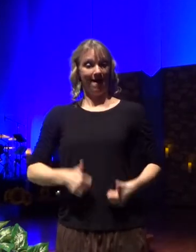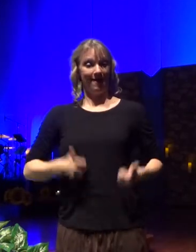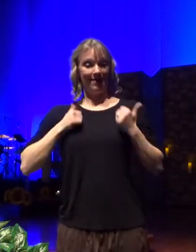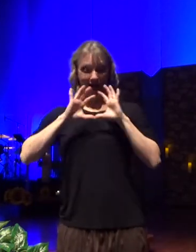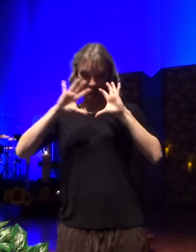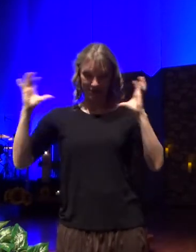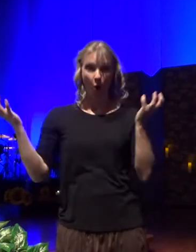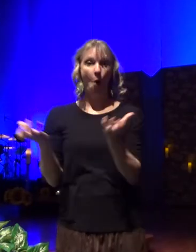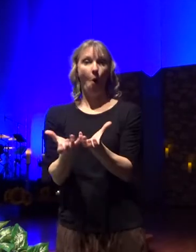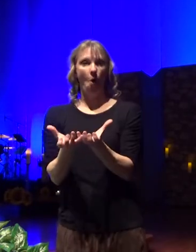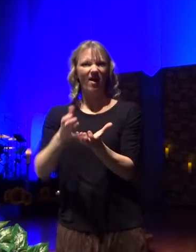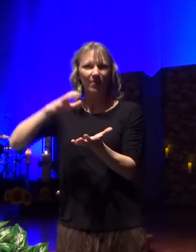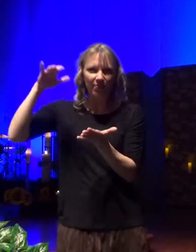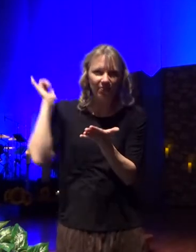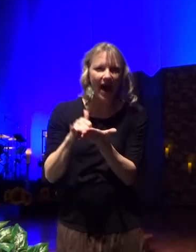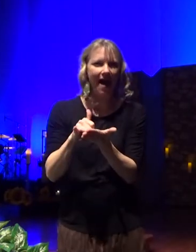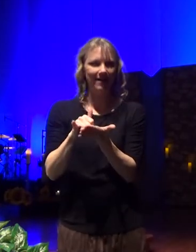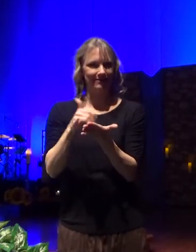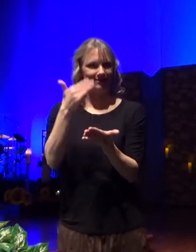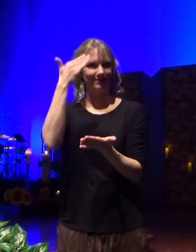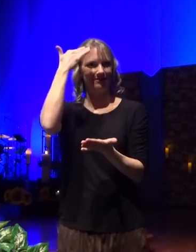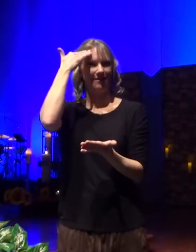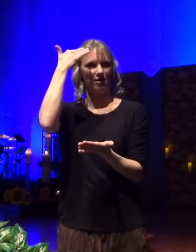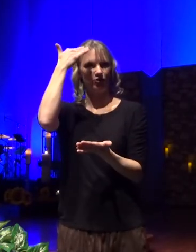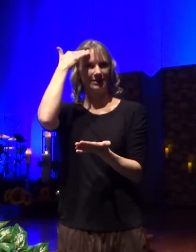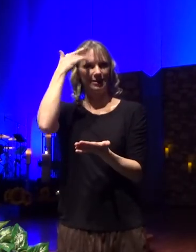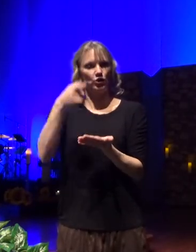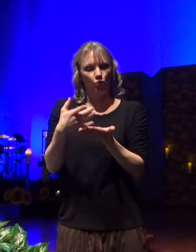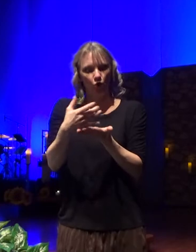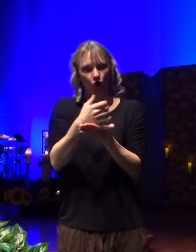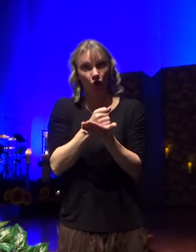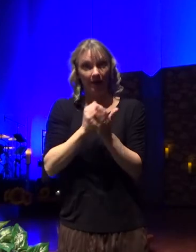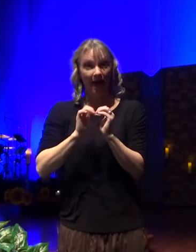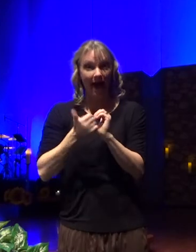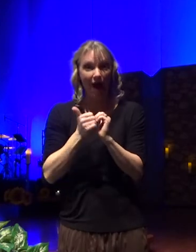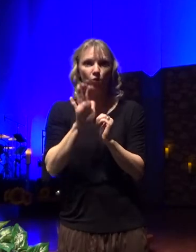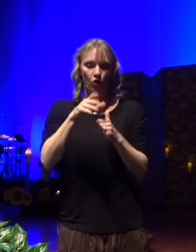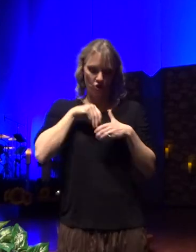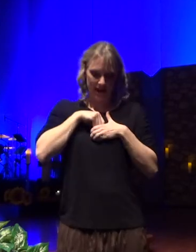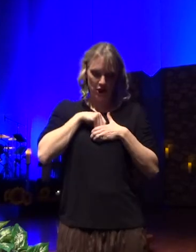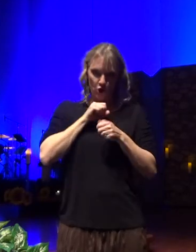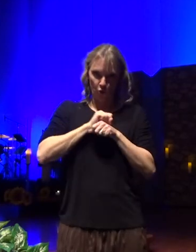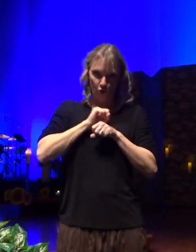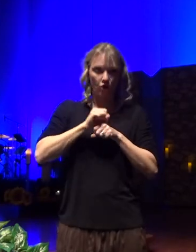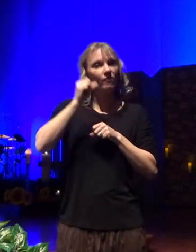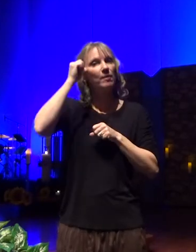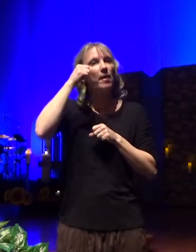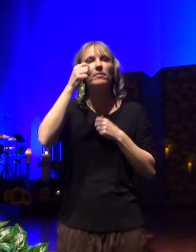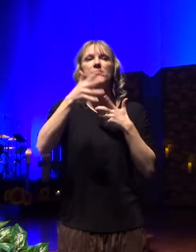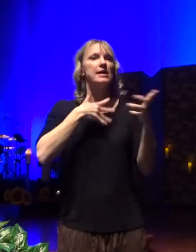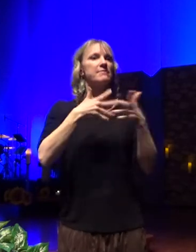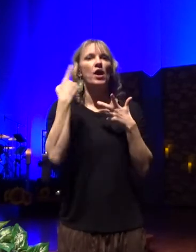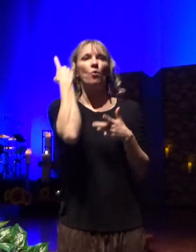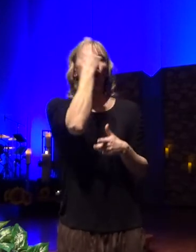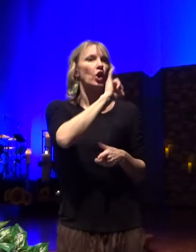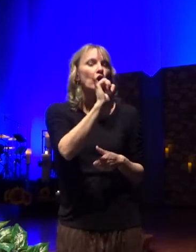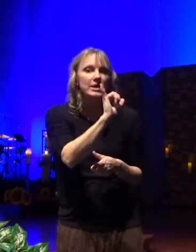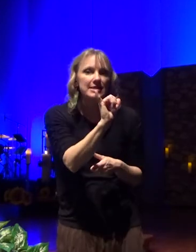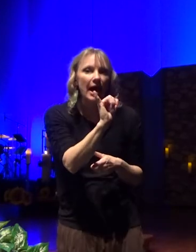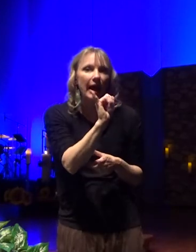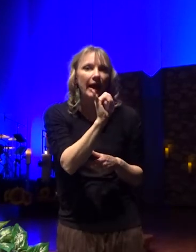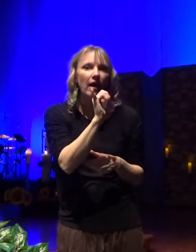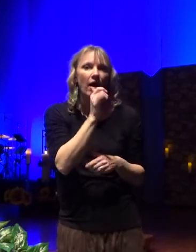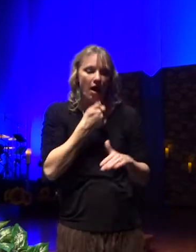of my life. That's a ride of consciousness that you earn through doing your inner work and remembering, no matter what the